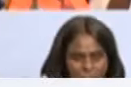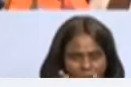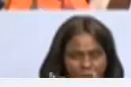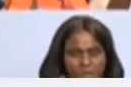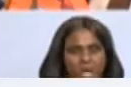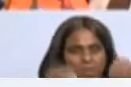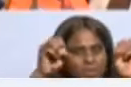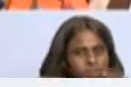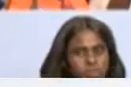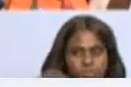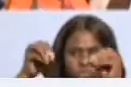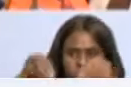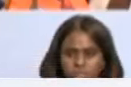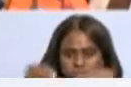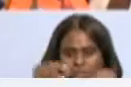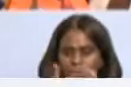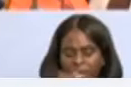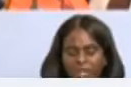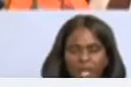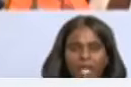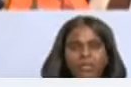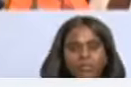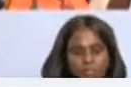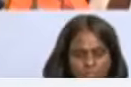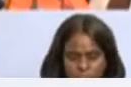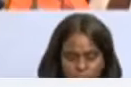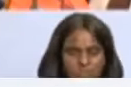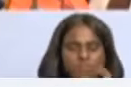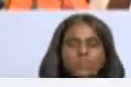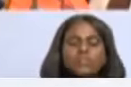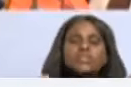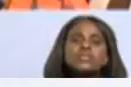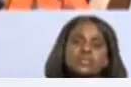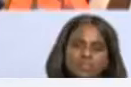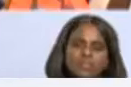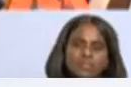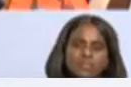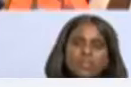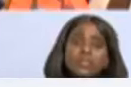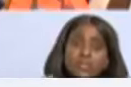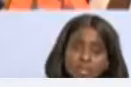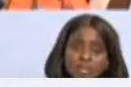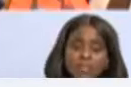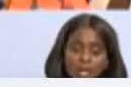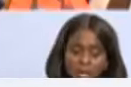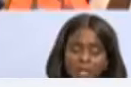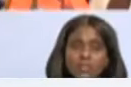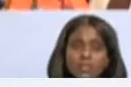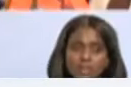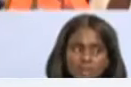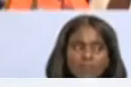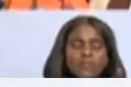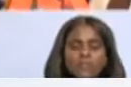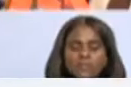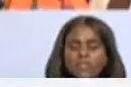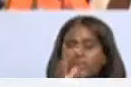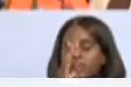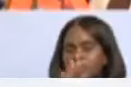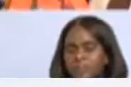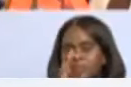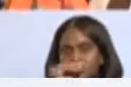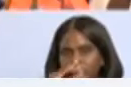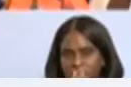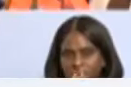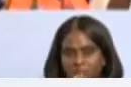shedding. We move as a team. We move as a country. Madam Speaker, we